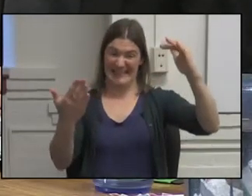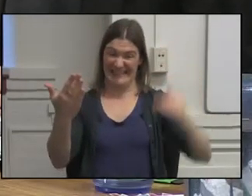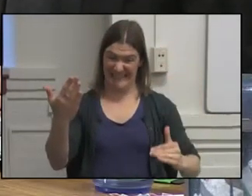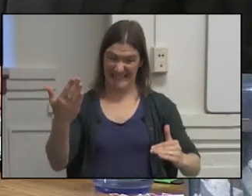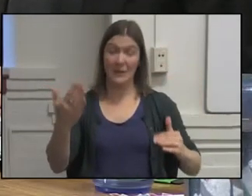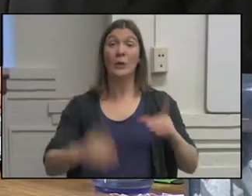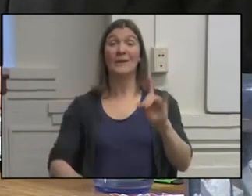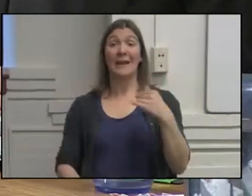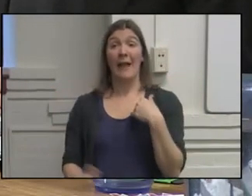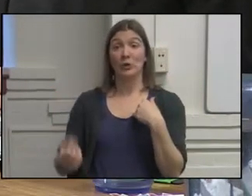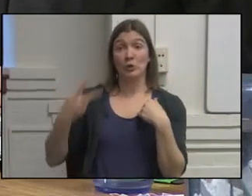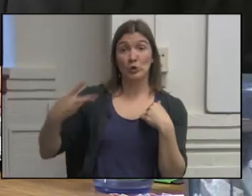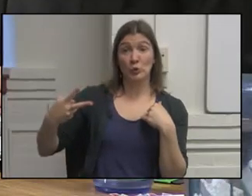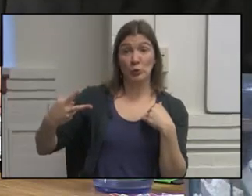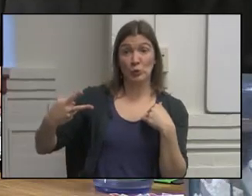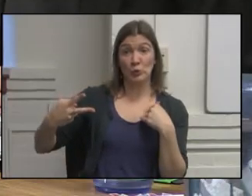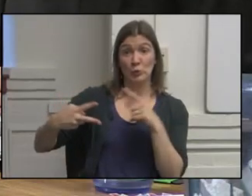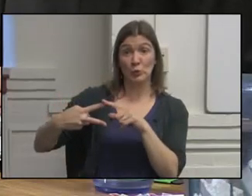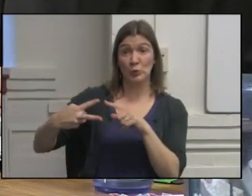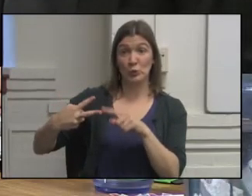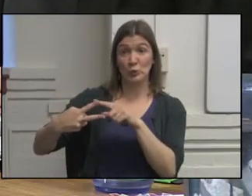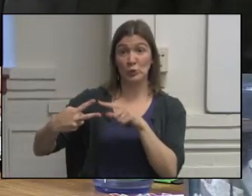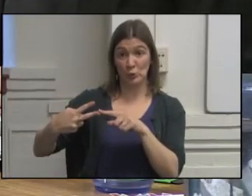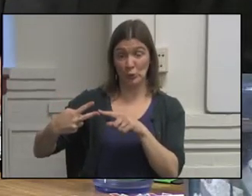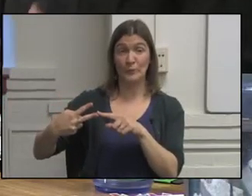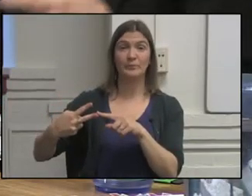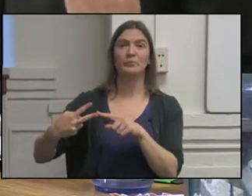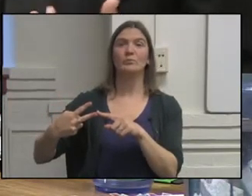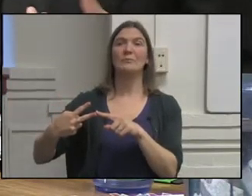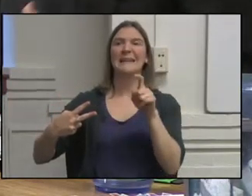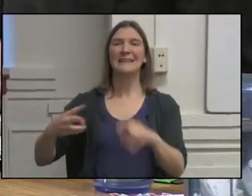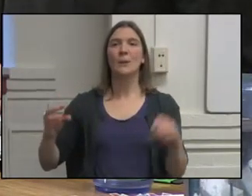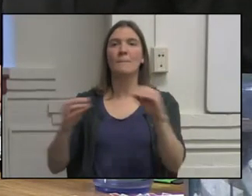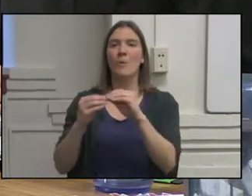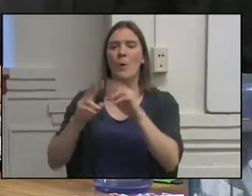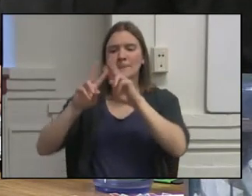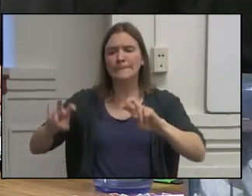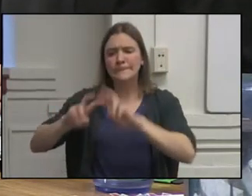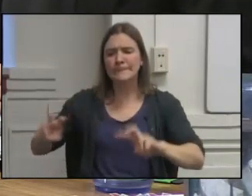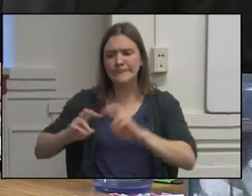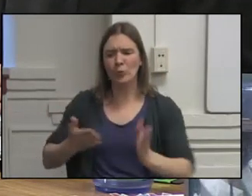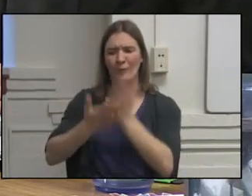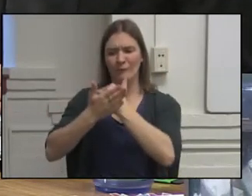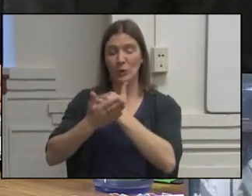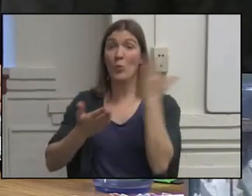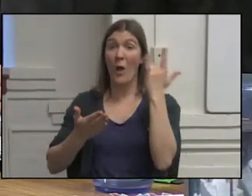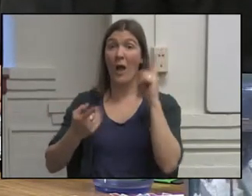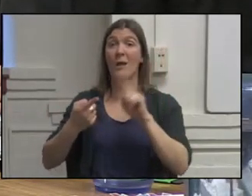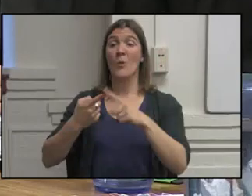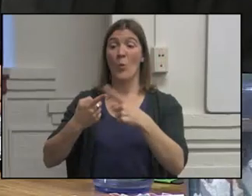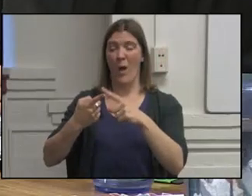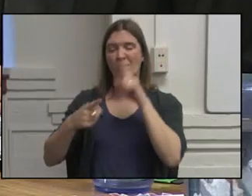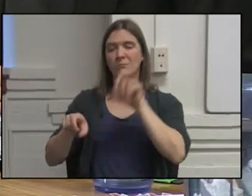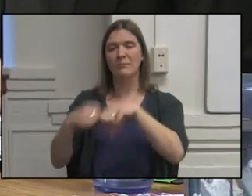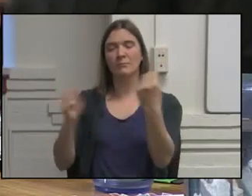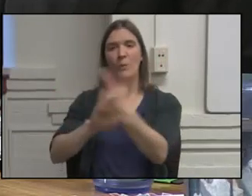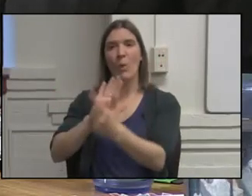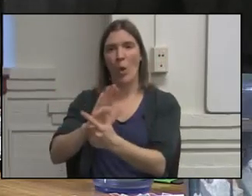were two that were identified as needing further review, one because of a violation where